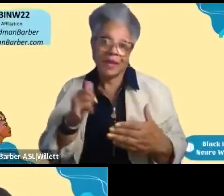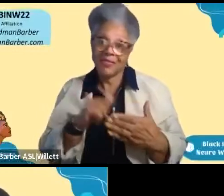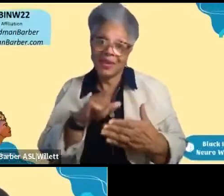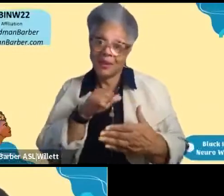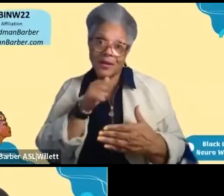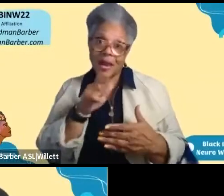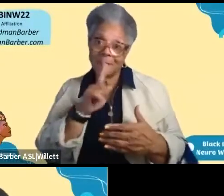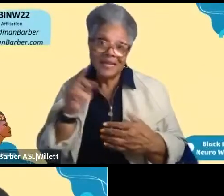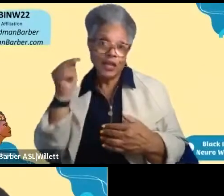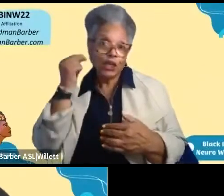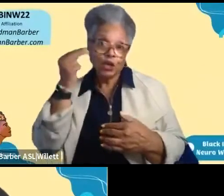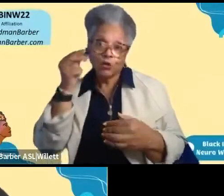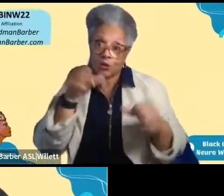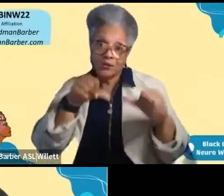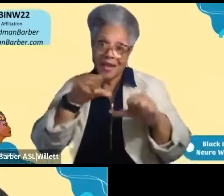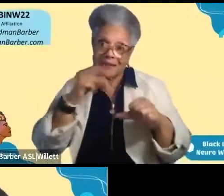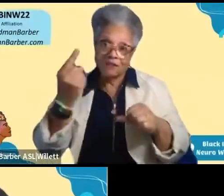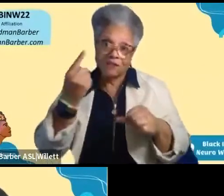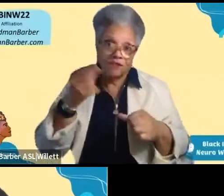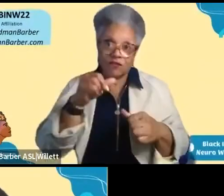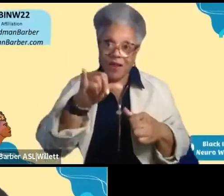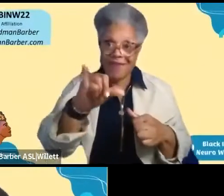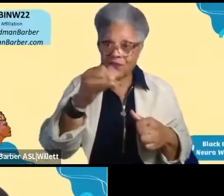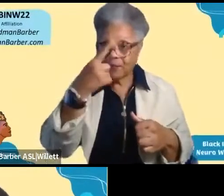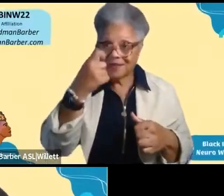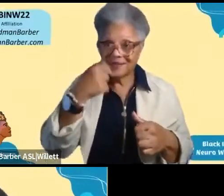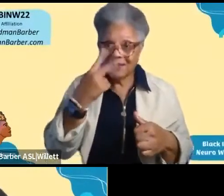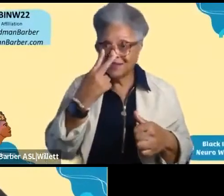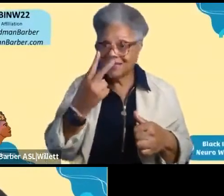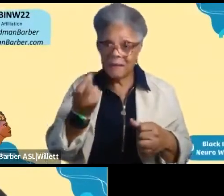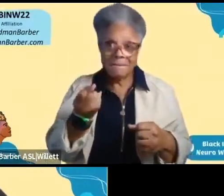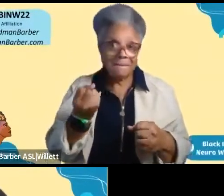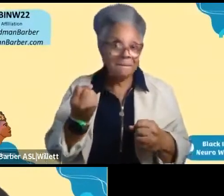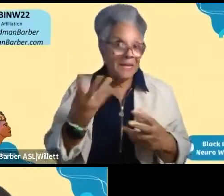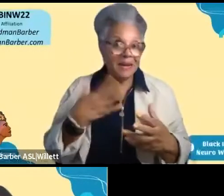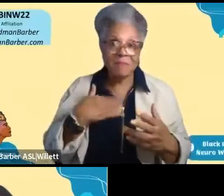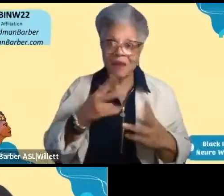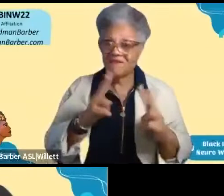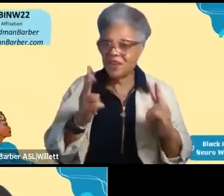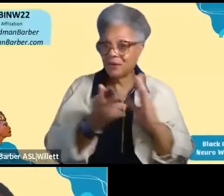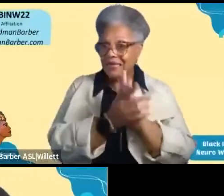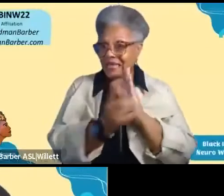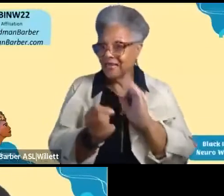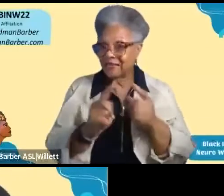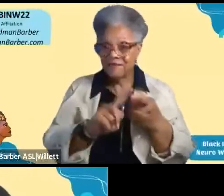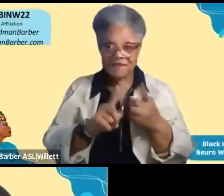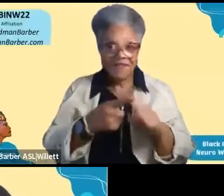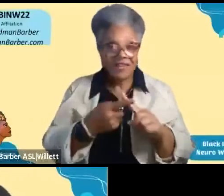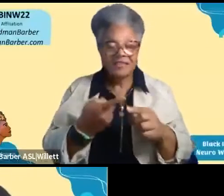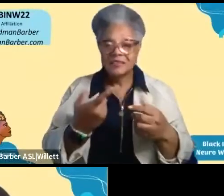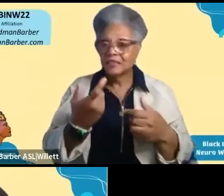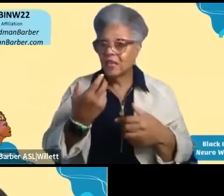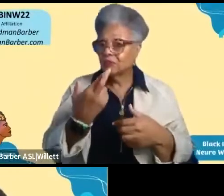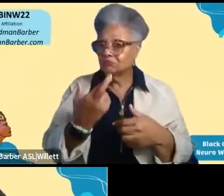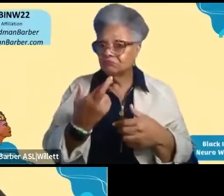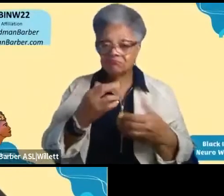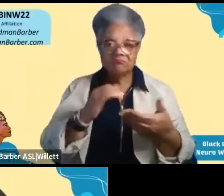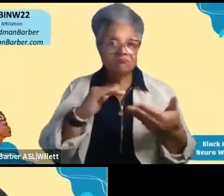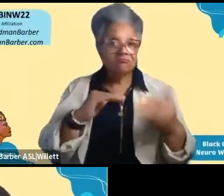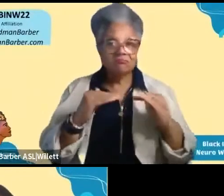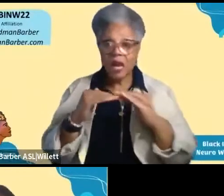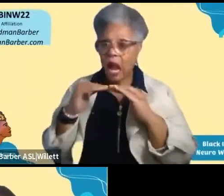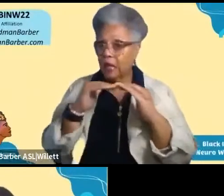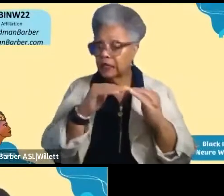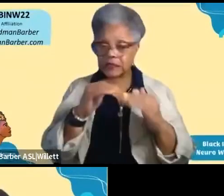neuroscience forever, because we don't, you know, I've seen many of my very talented friends and colleagues who have left, not because